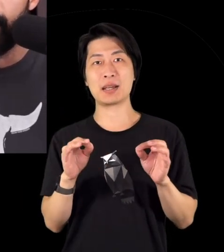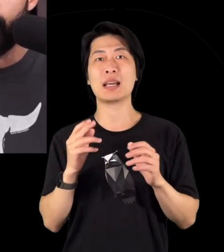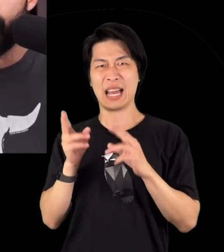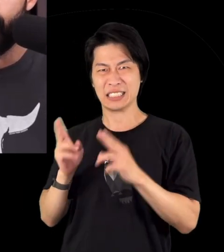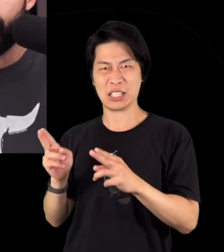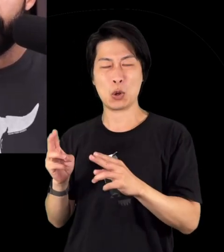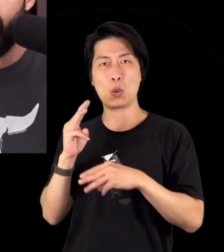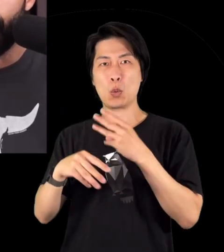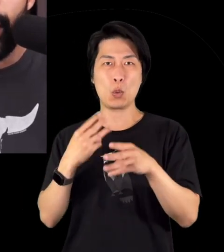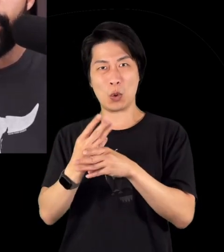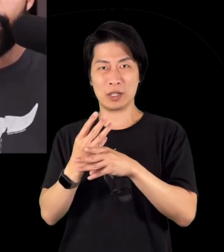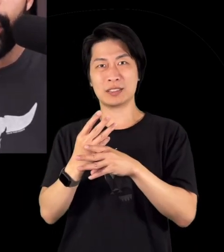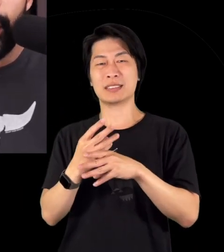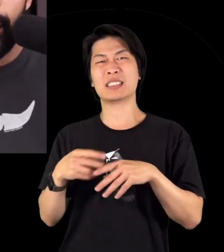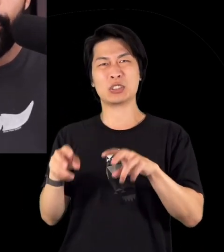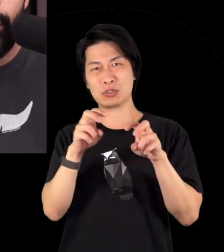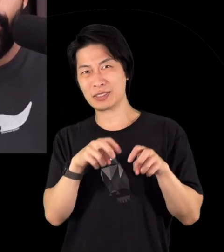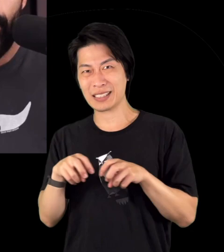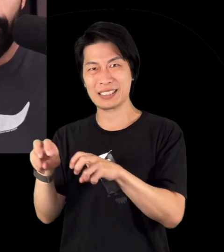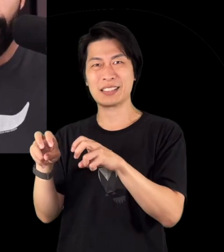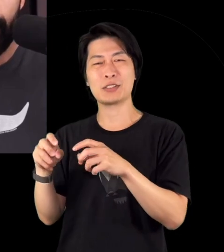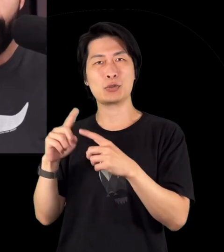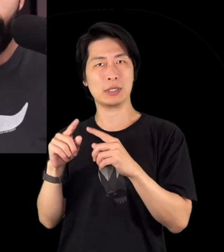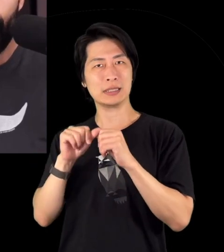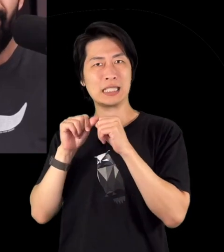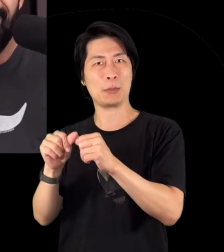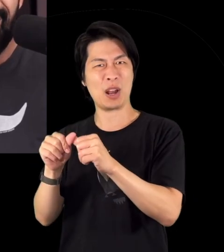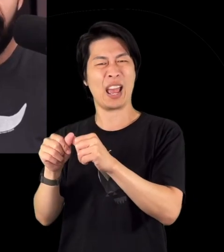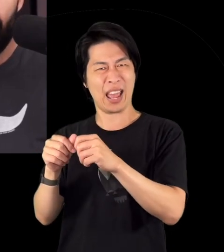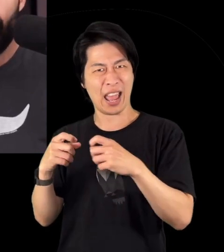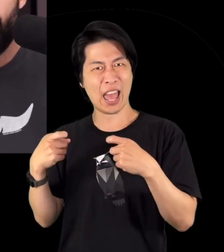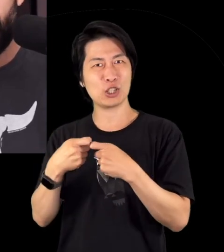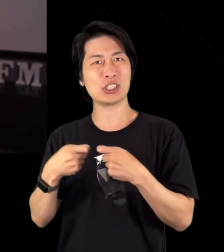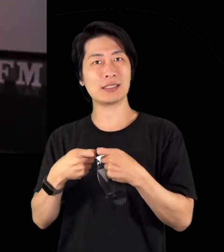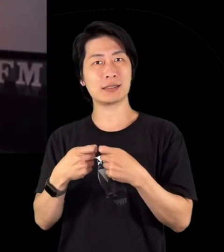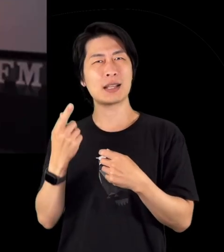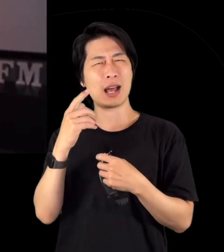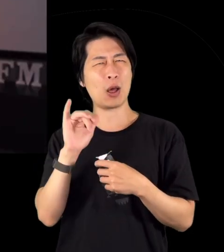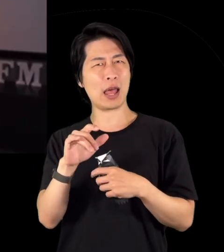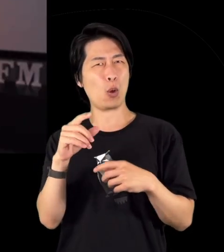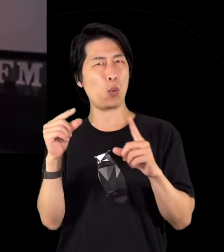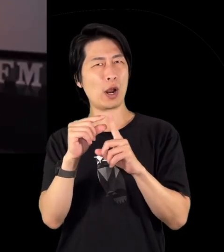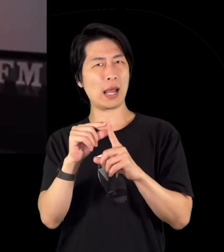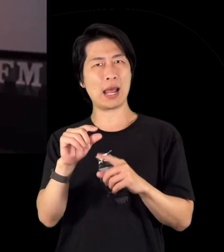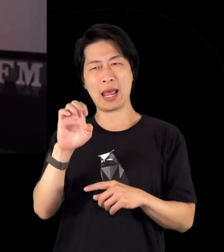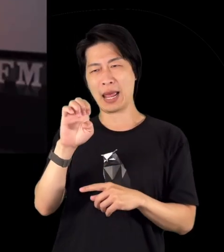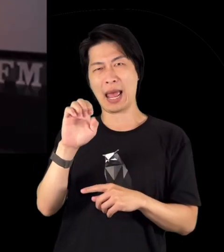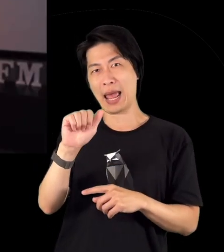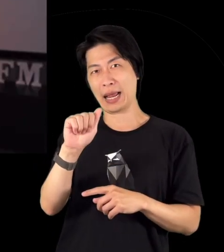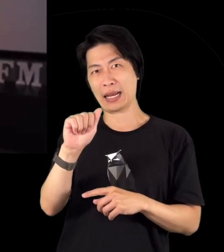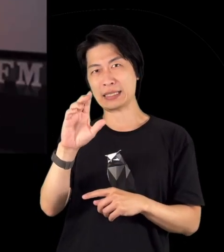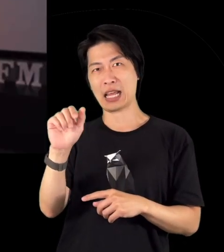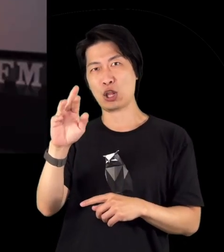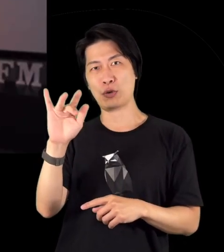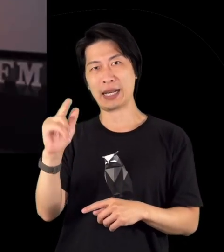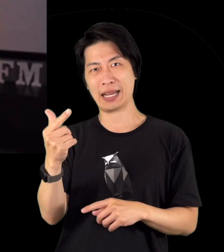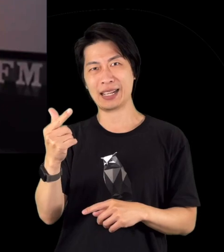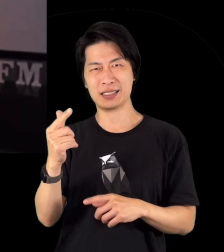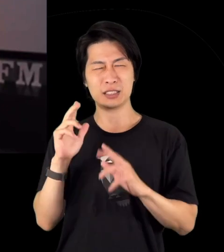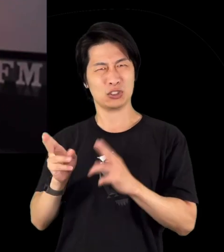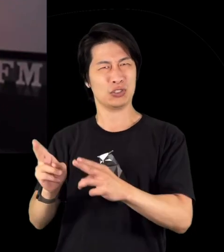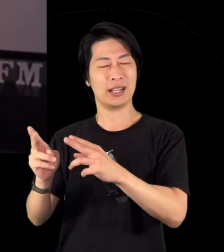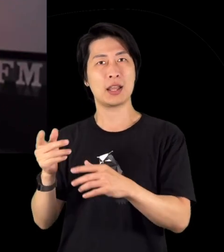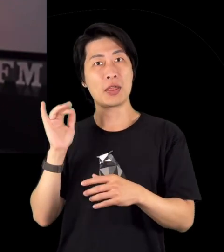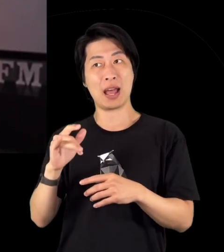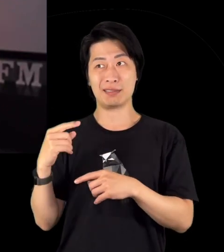world's transition to sustainable energy. And I really want you to focus on the word accelerating. That is the key thing here that Tesla has been trying to do for the